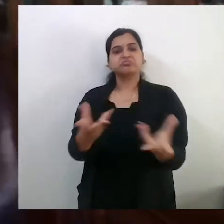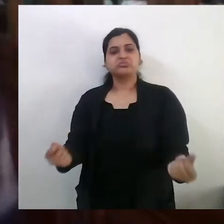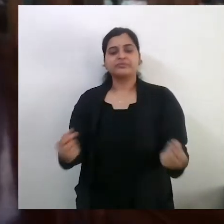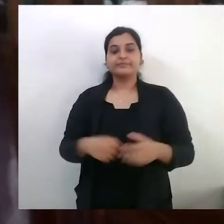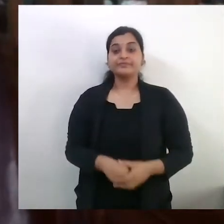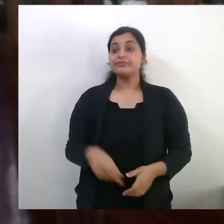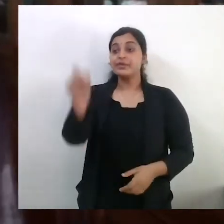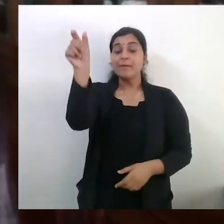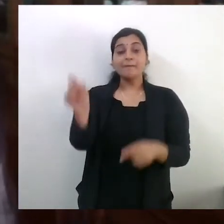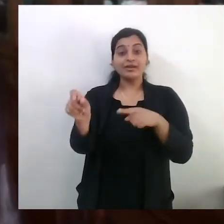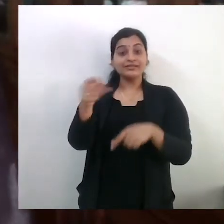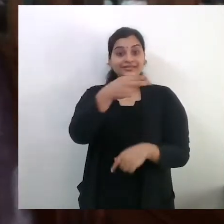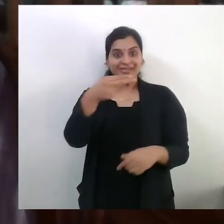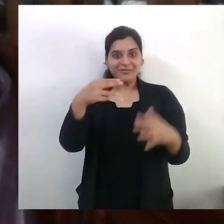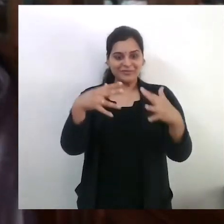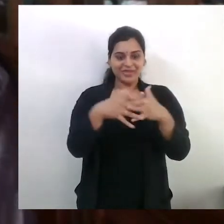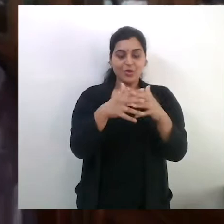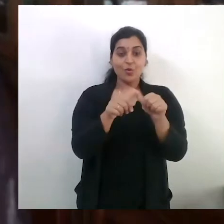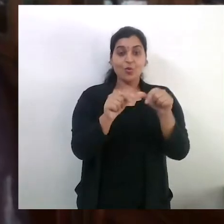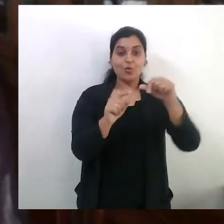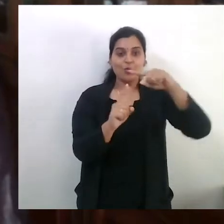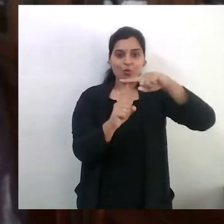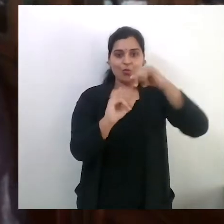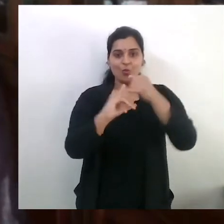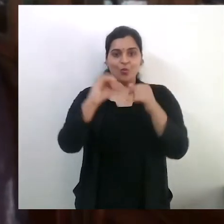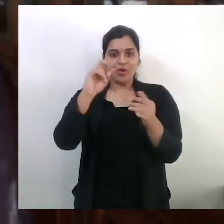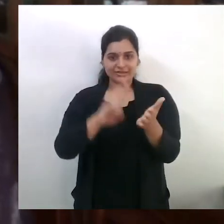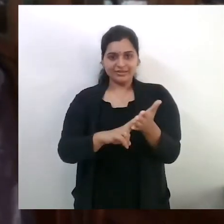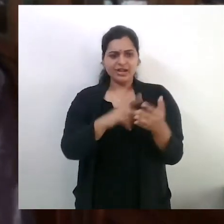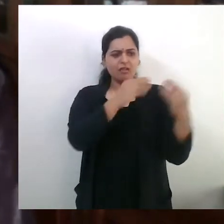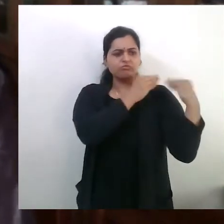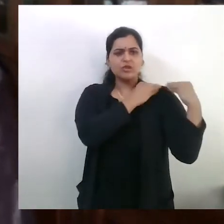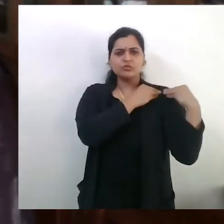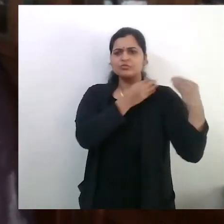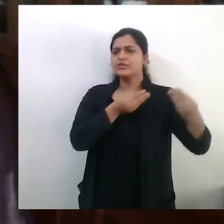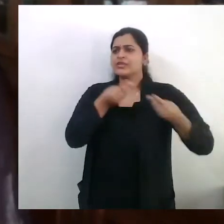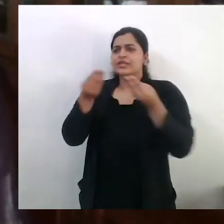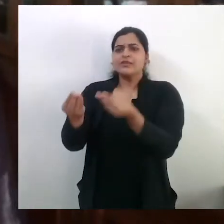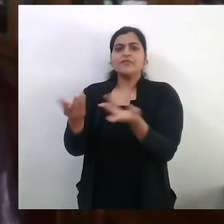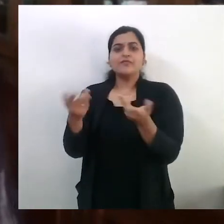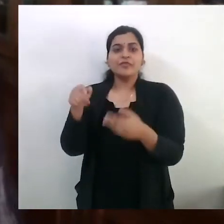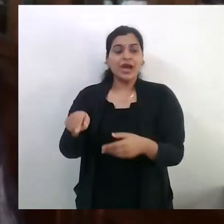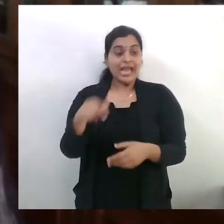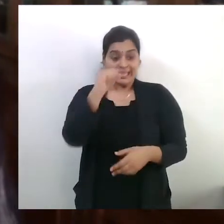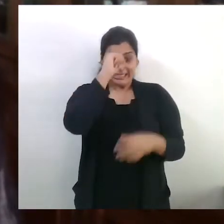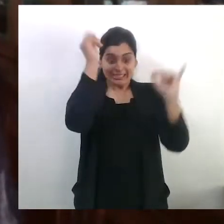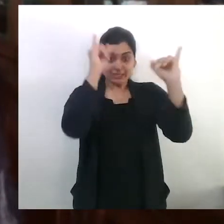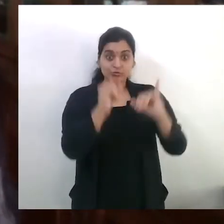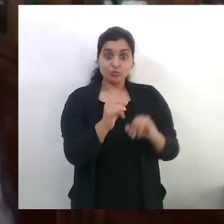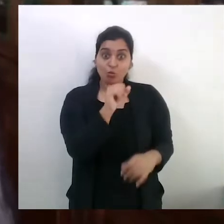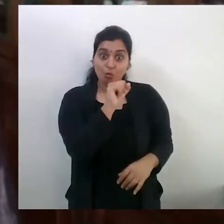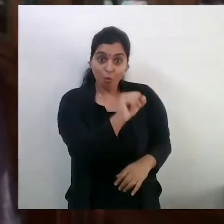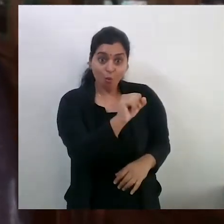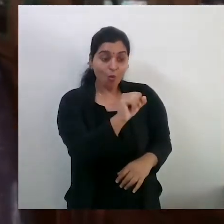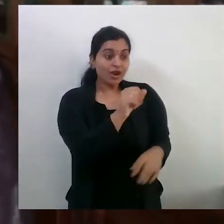called Watson, and he was given the task by the British to try and copy